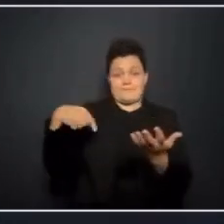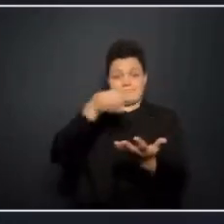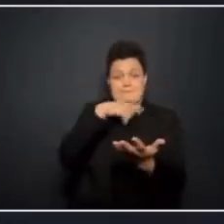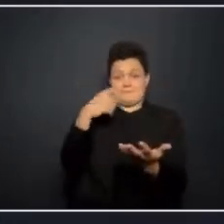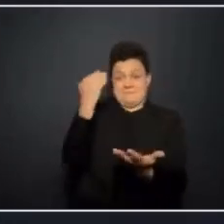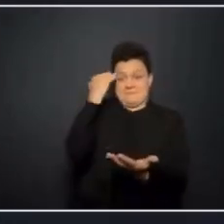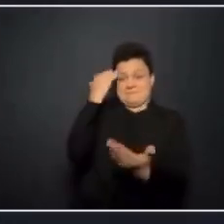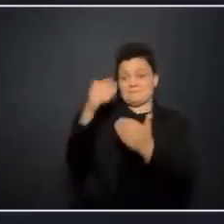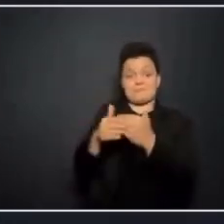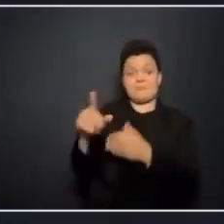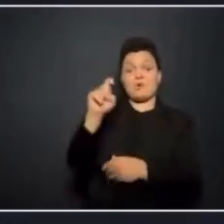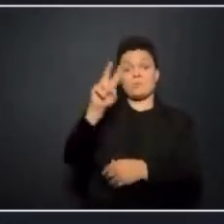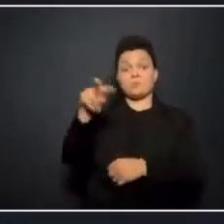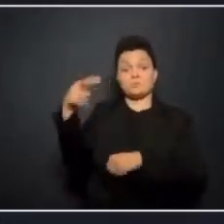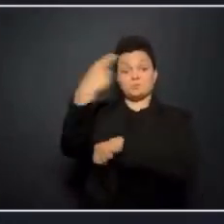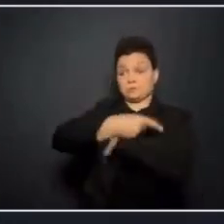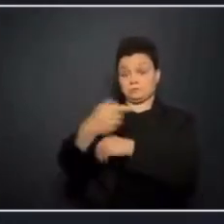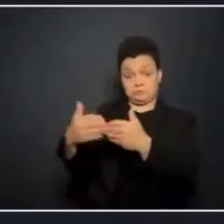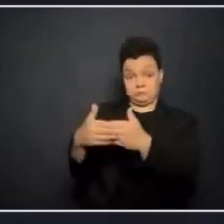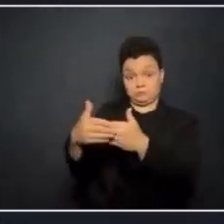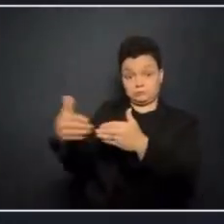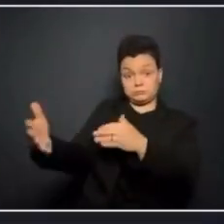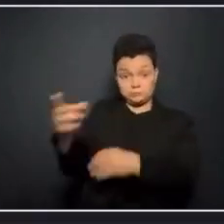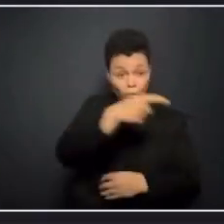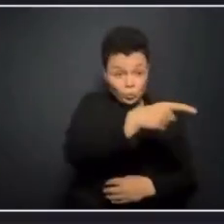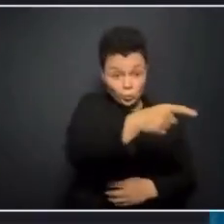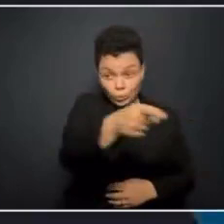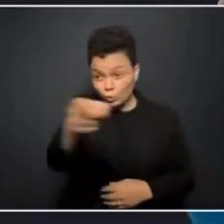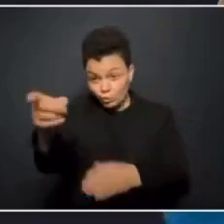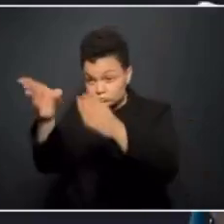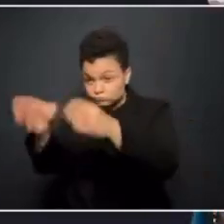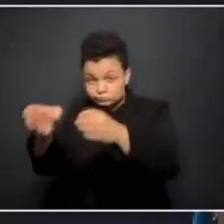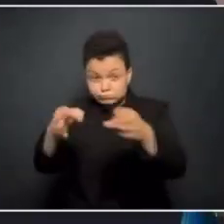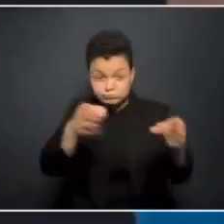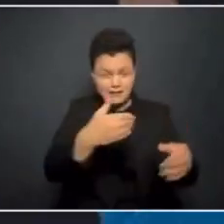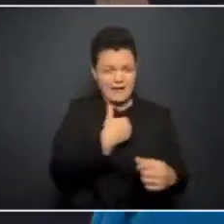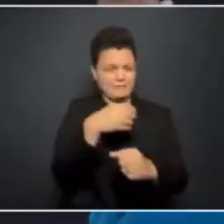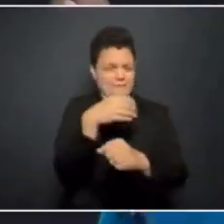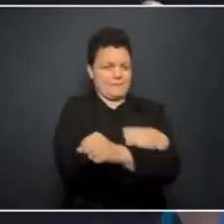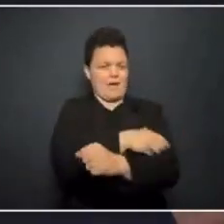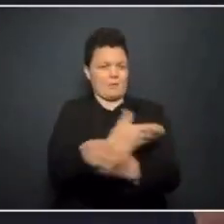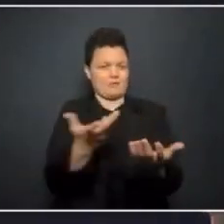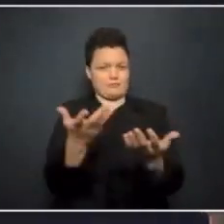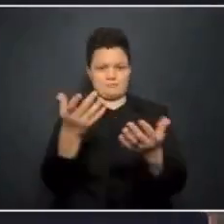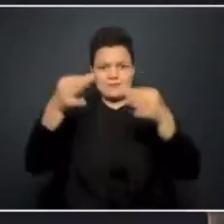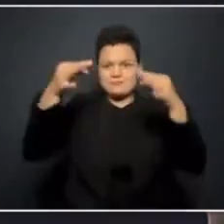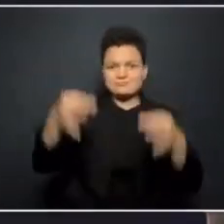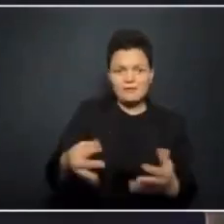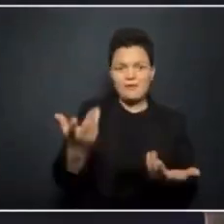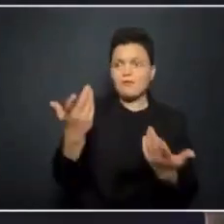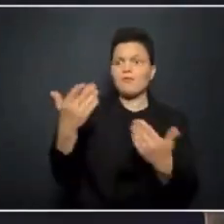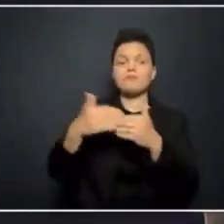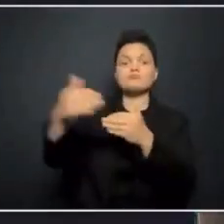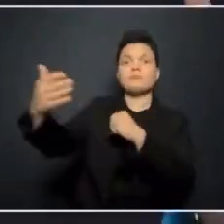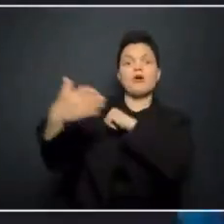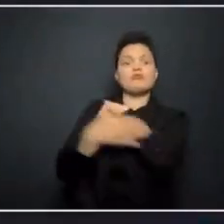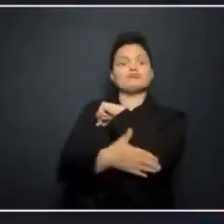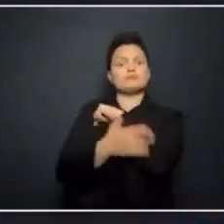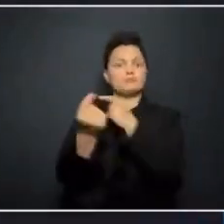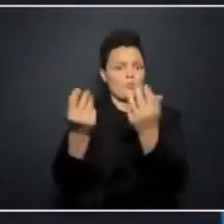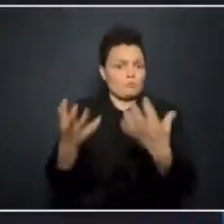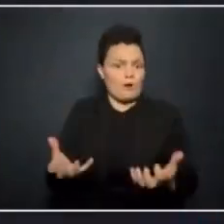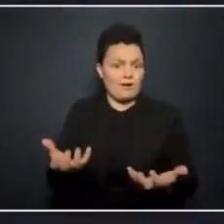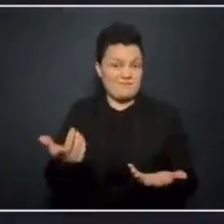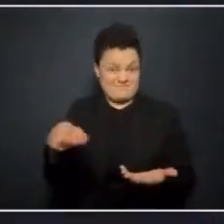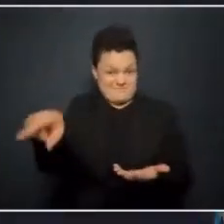decide what kind of country we want to live in. Understand what we know. When